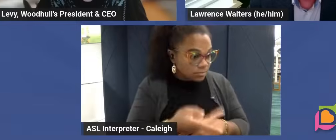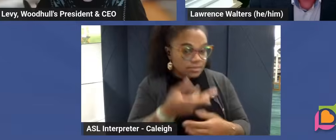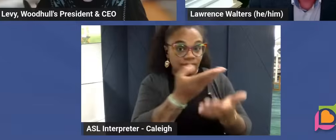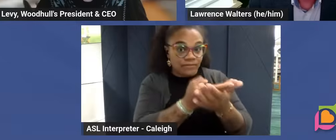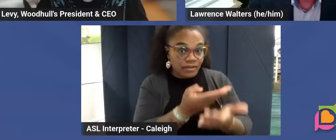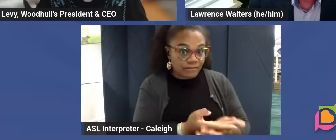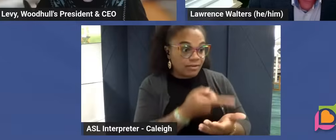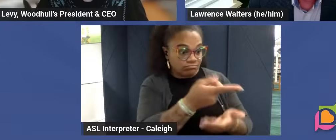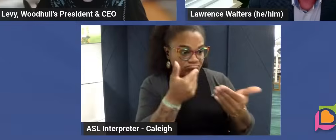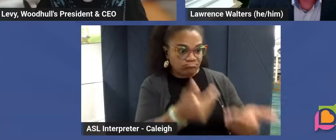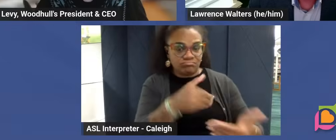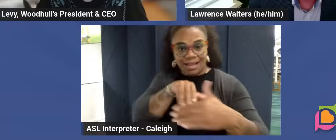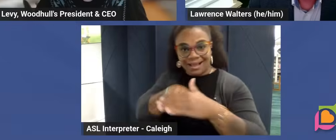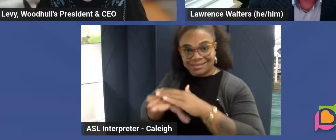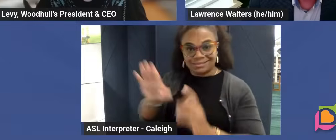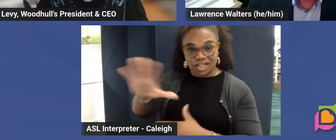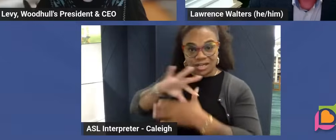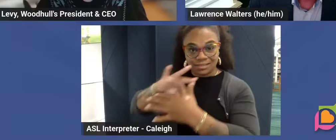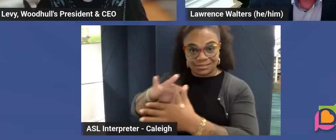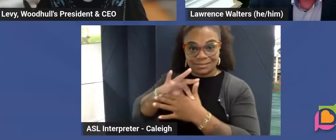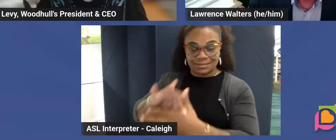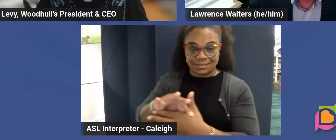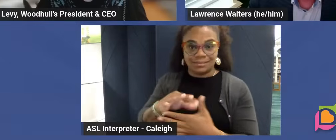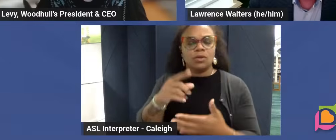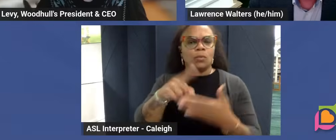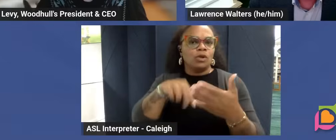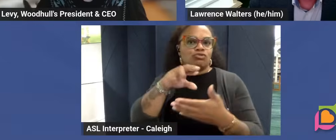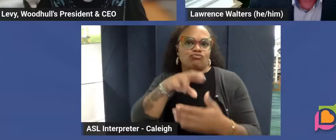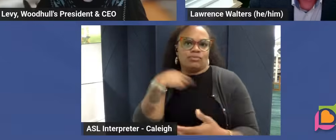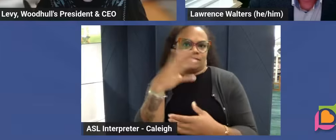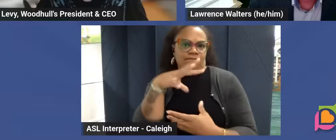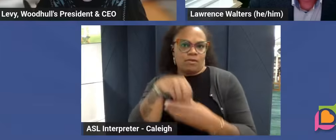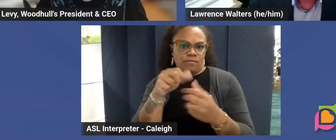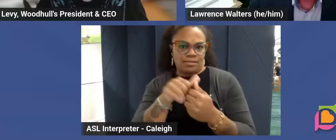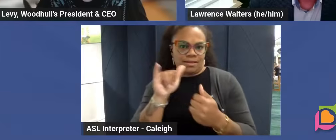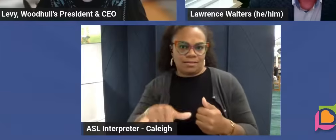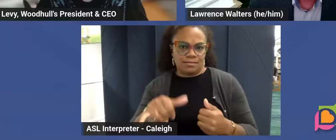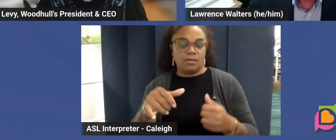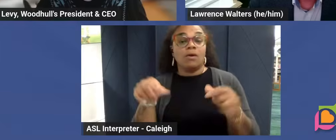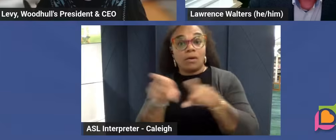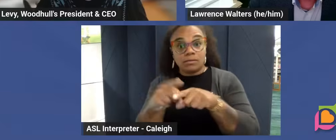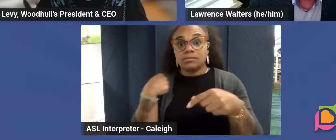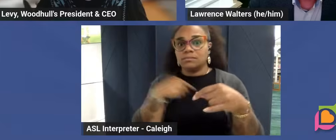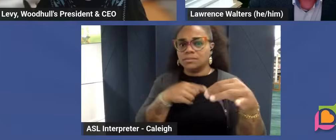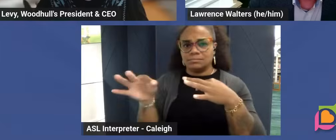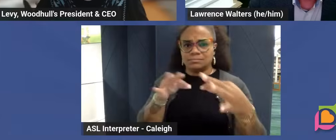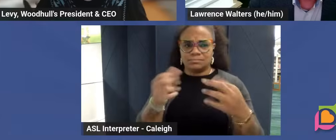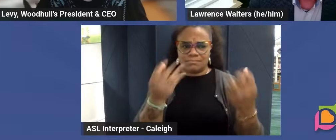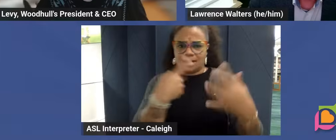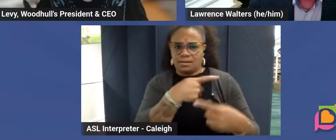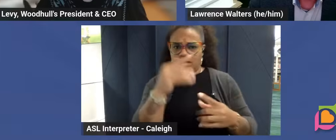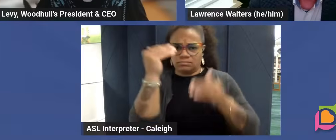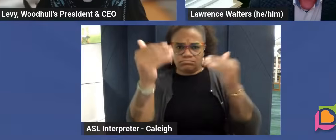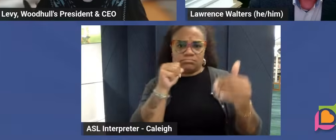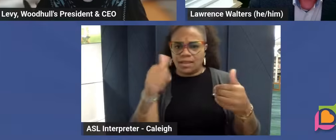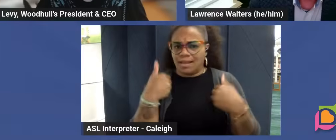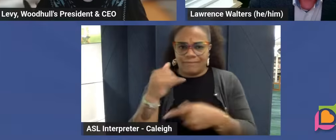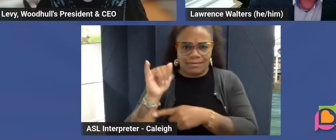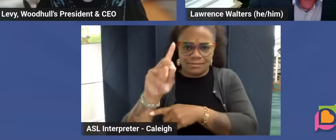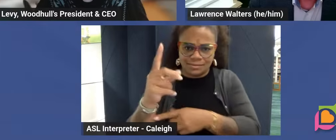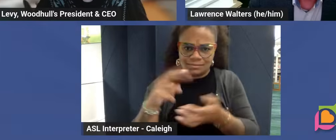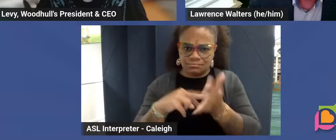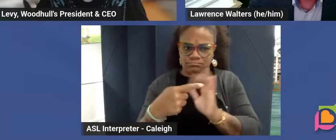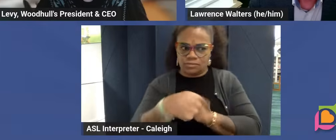this content? And we demonstrated that a lot of people don't have IDs, number one. Not everybody has the